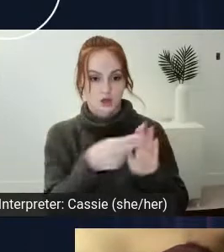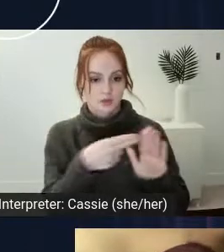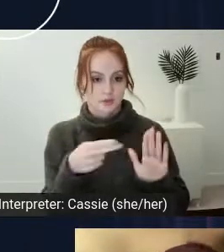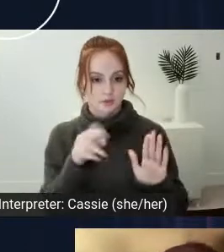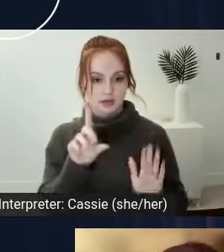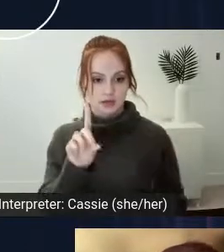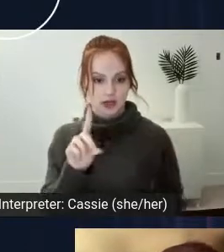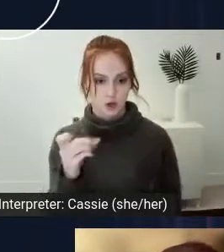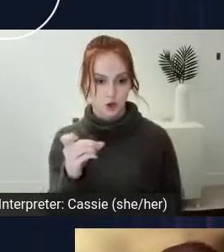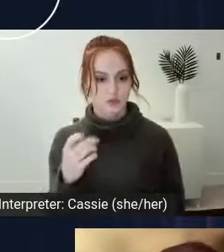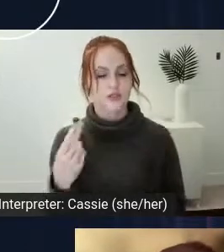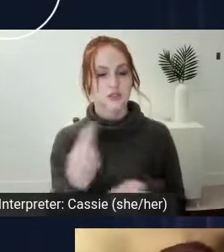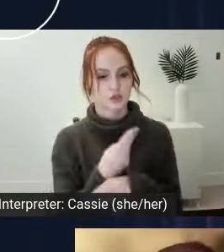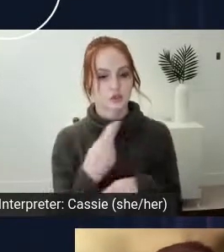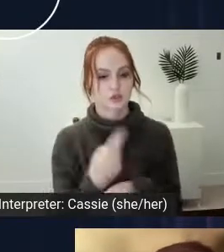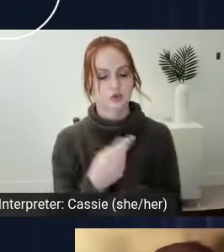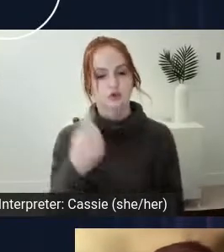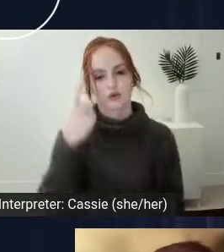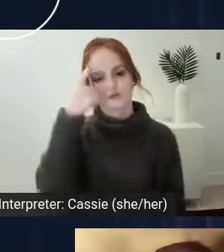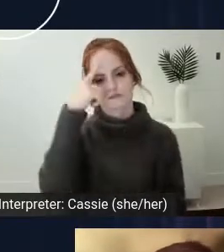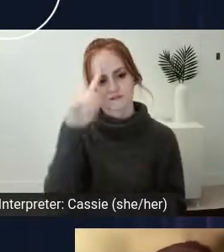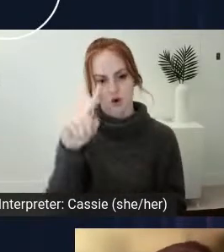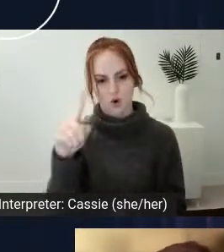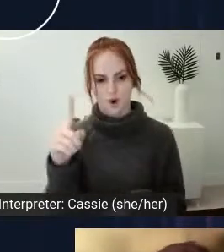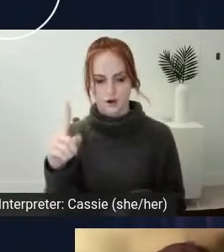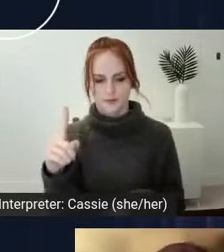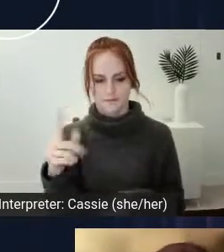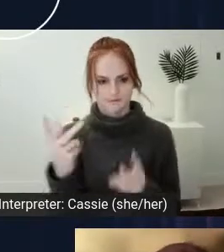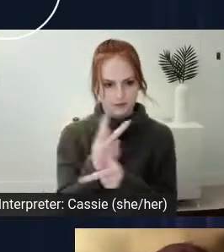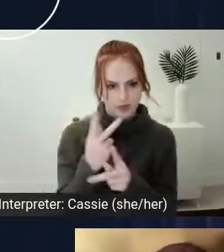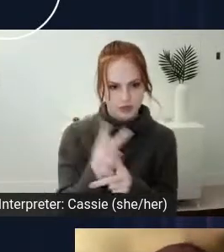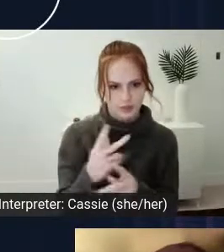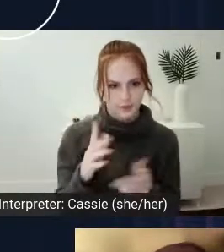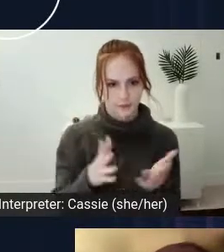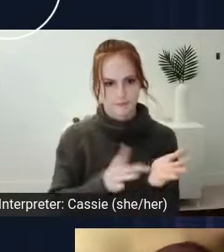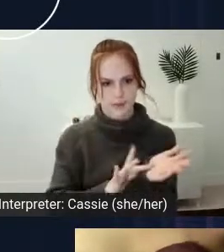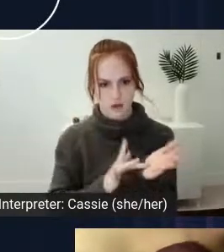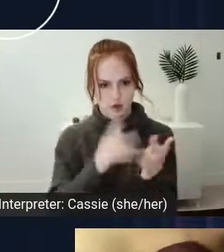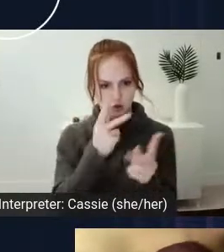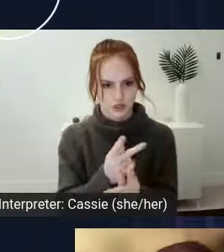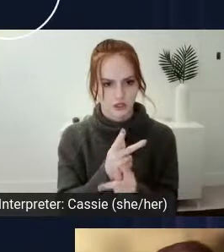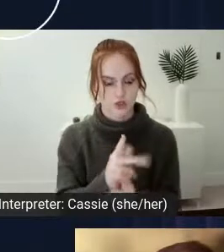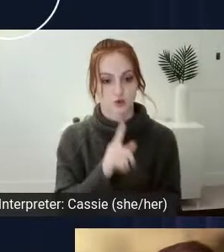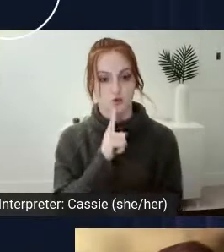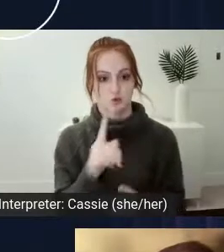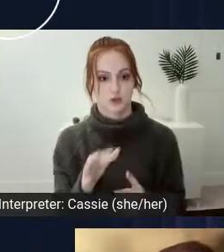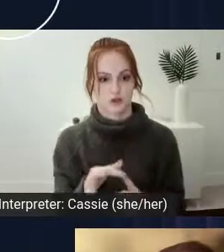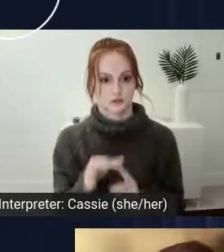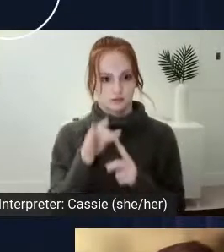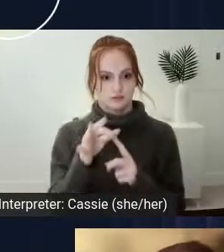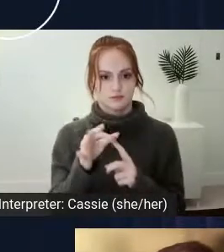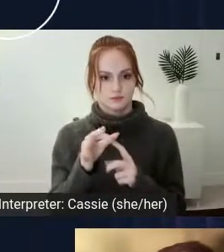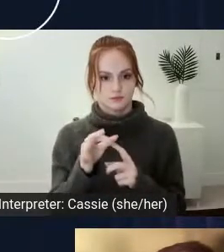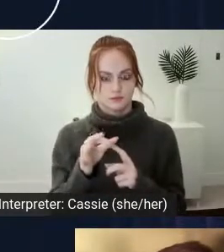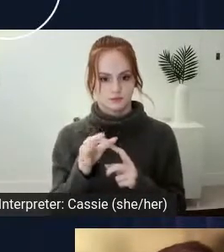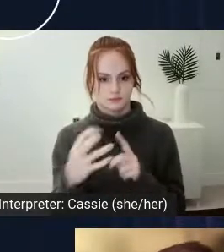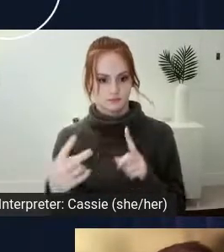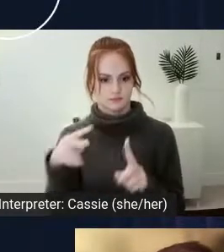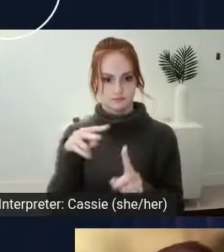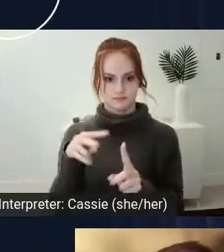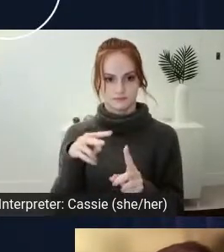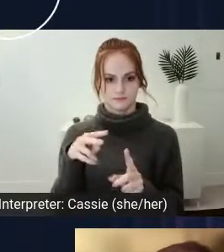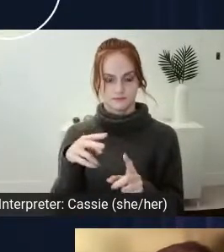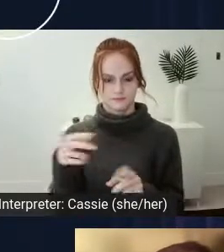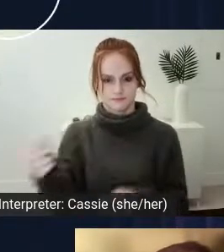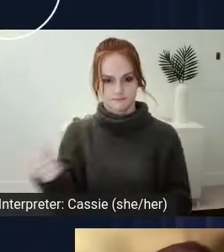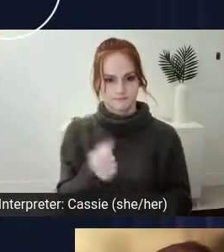used to inform medical care. And so that's a really unique position that mental health providers are put